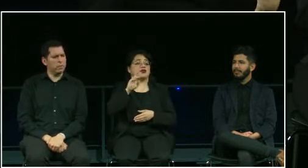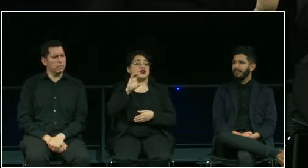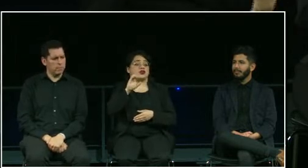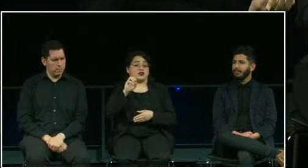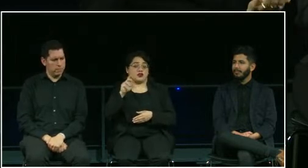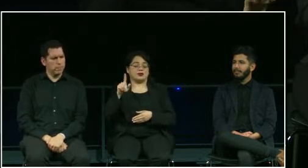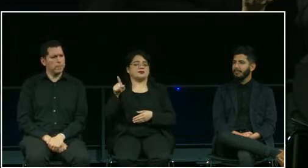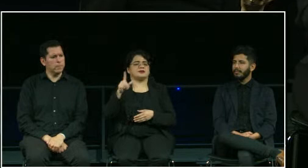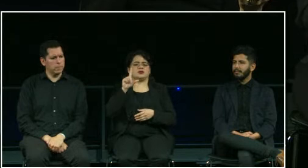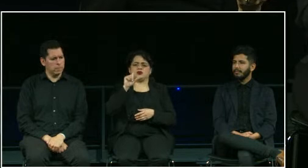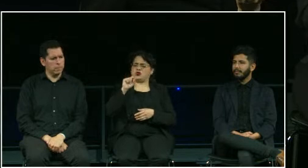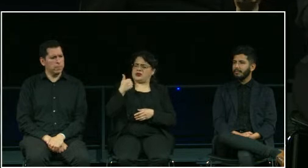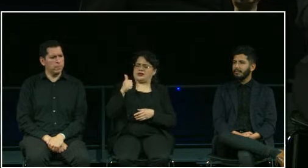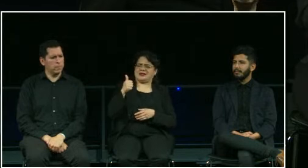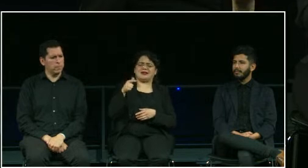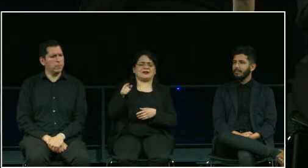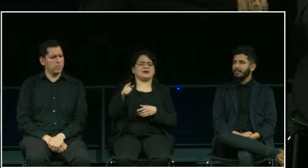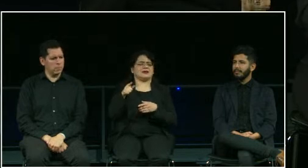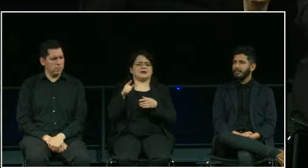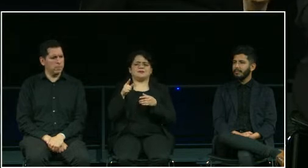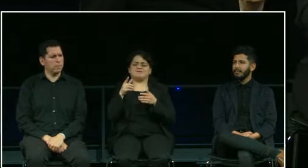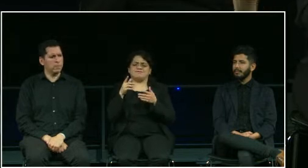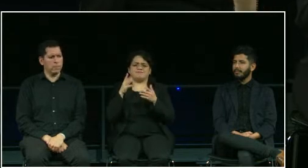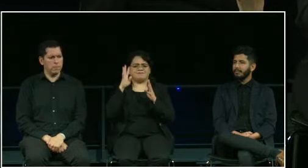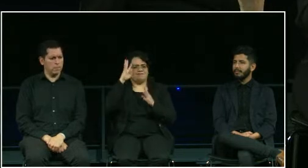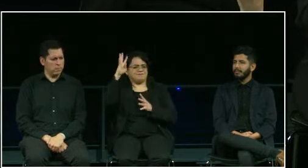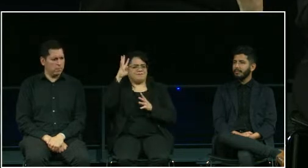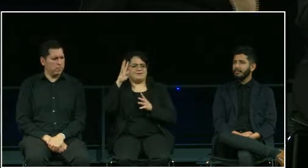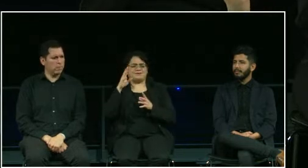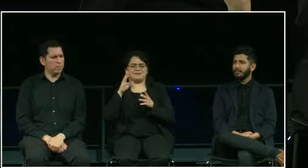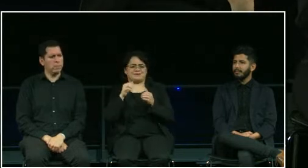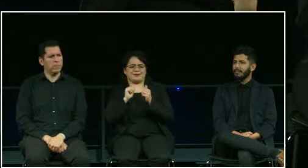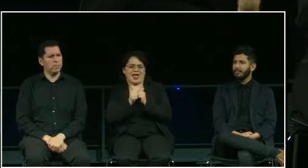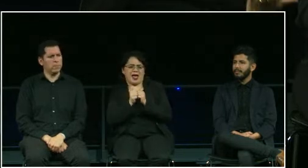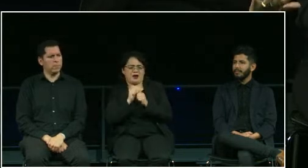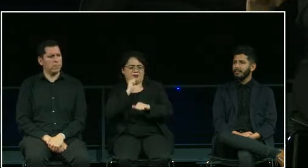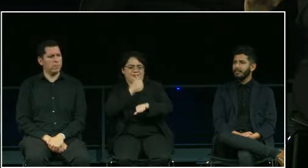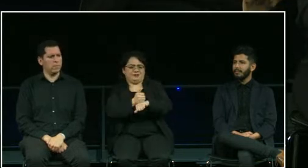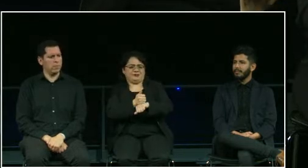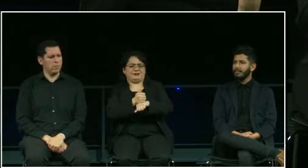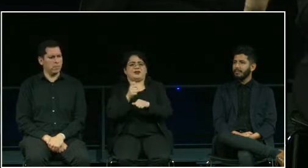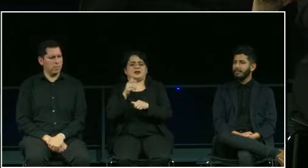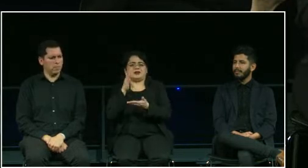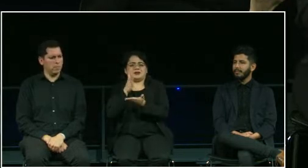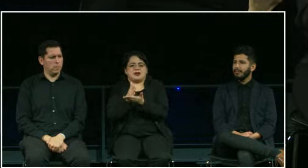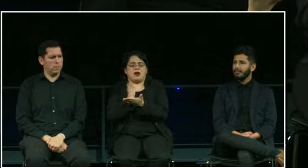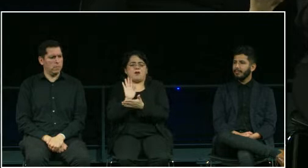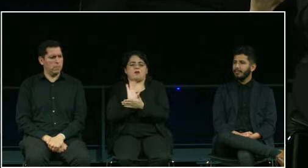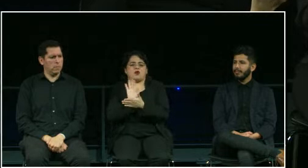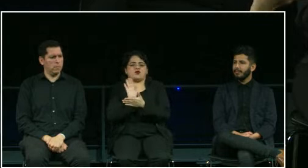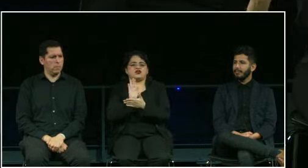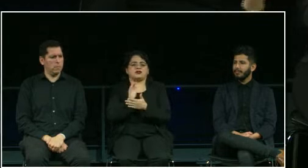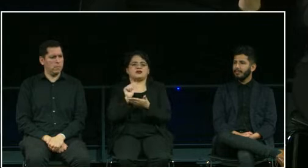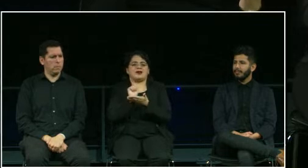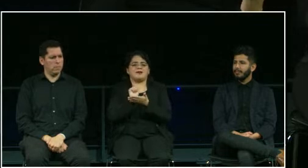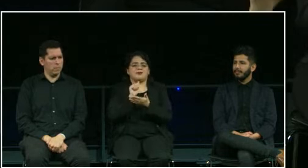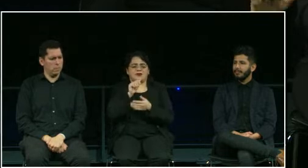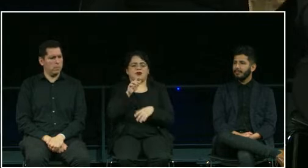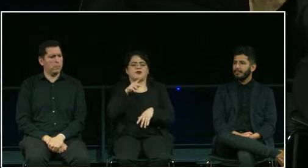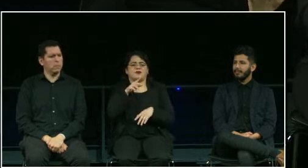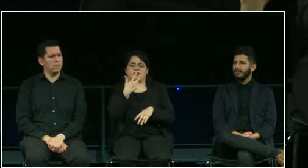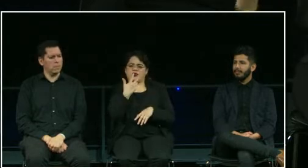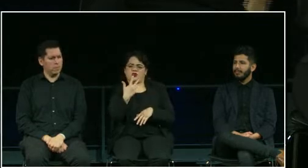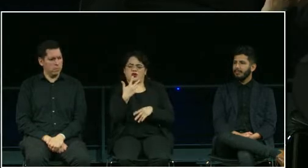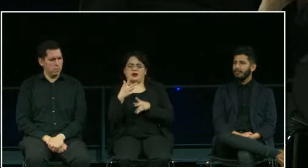in 2010 in a very adorable, idiosyncratic stop-motion animated short film. They went on to make